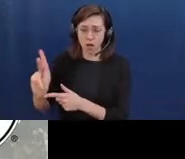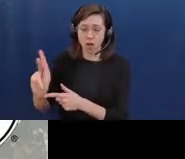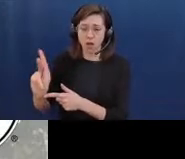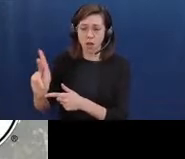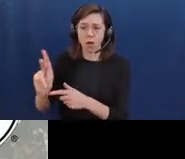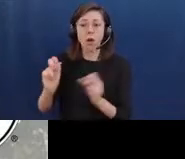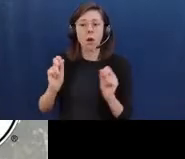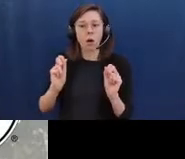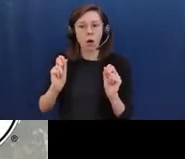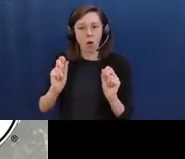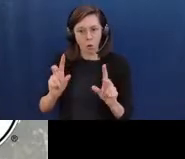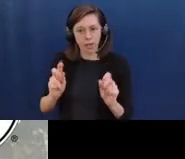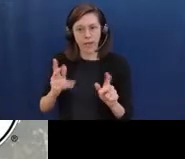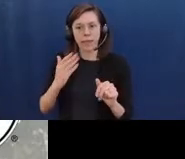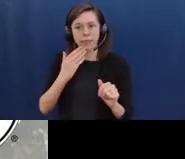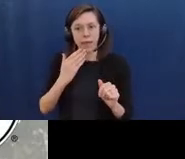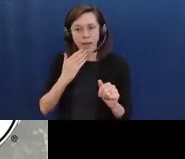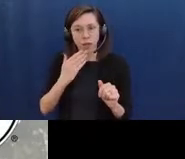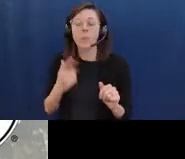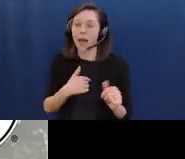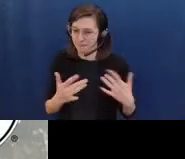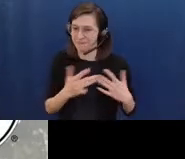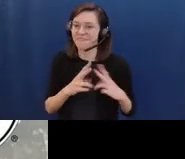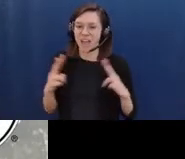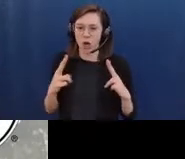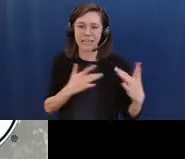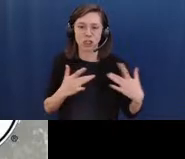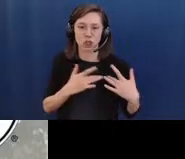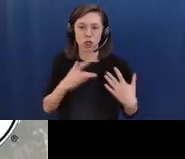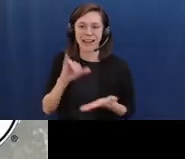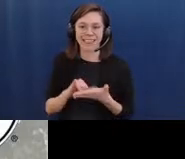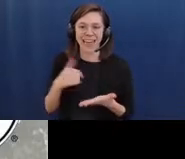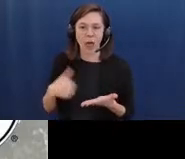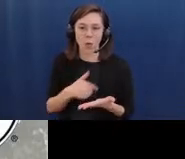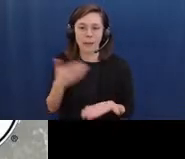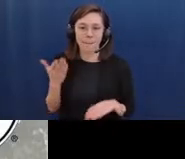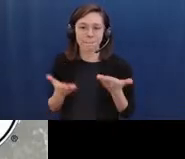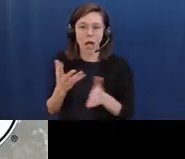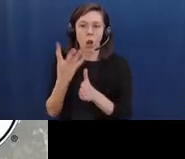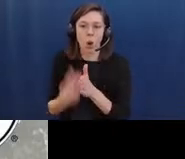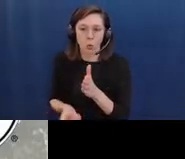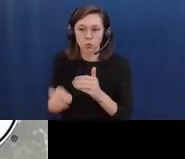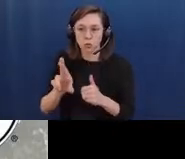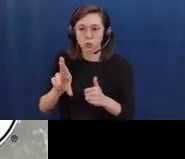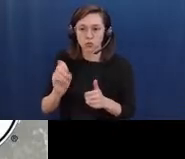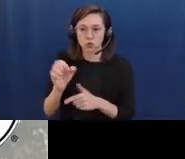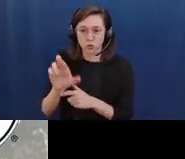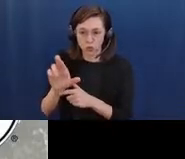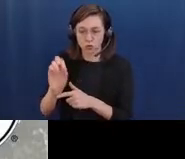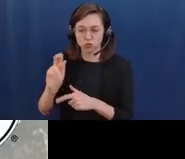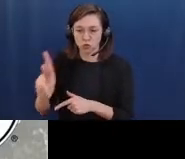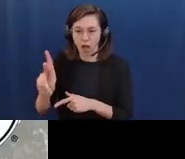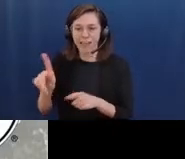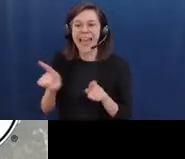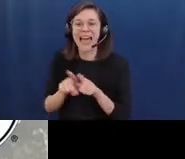Okay, thank you. I'm very concerned that we may lose Rooster Rock as a clothing optional beach.